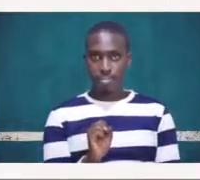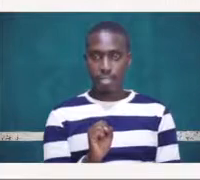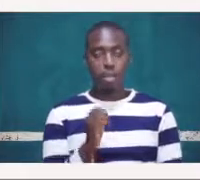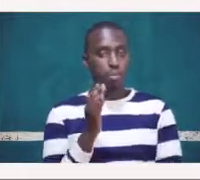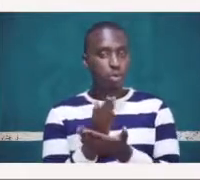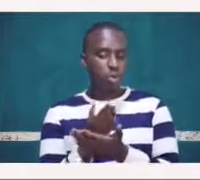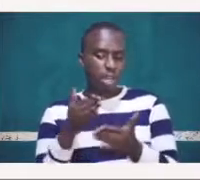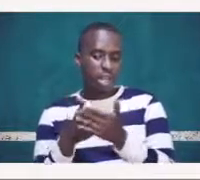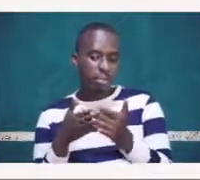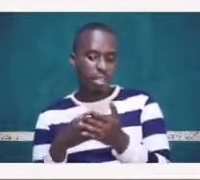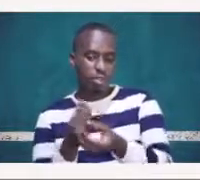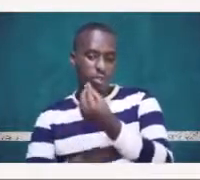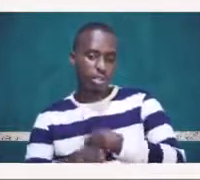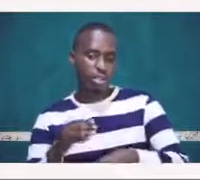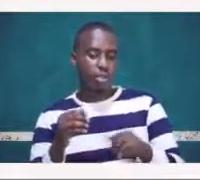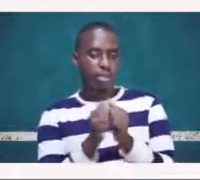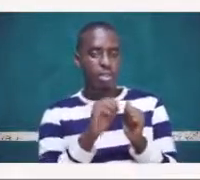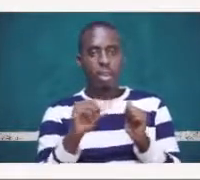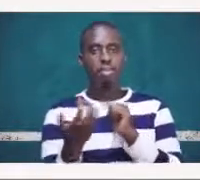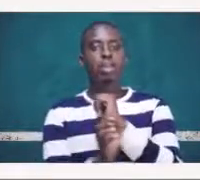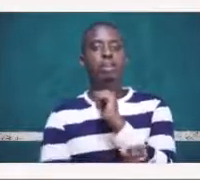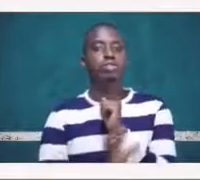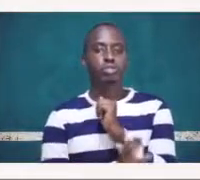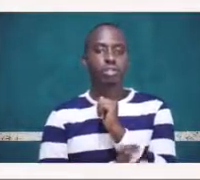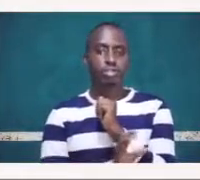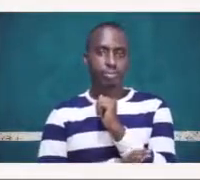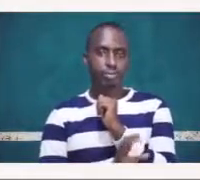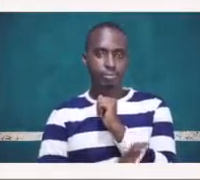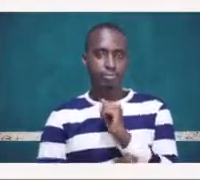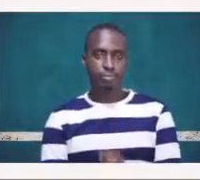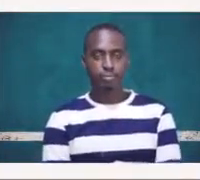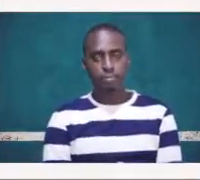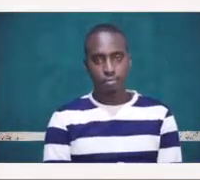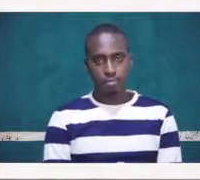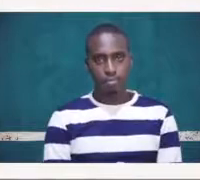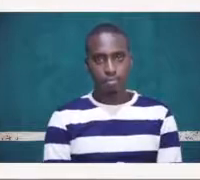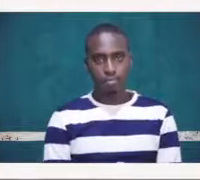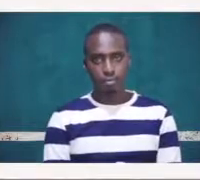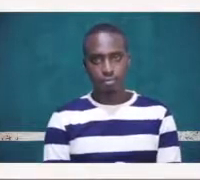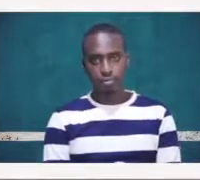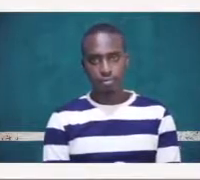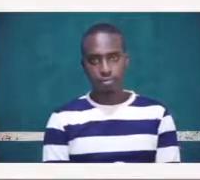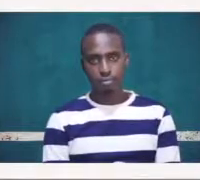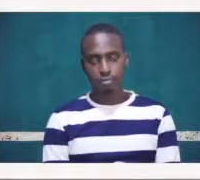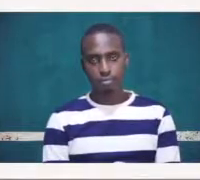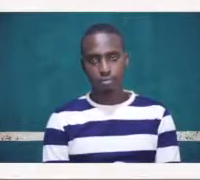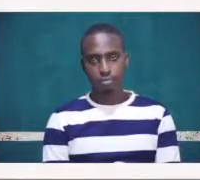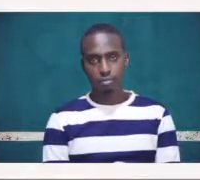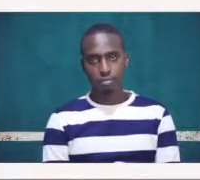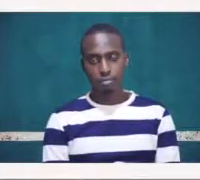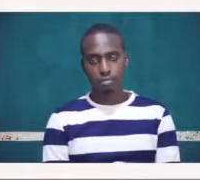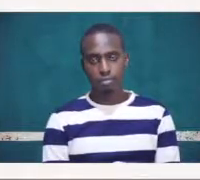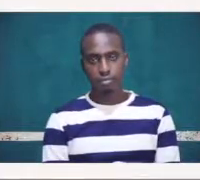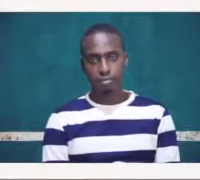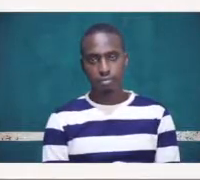that limit trade with other countries. That limit trade with other countries.